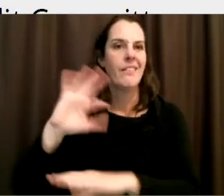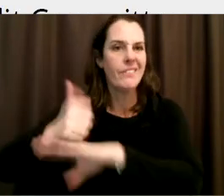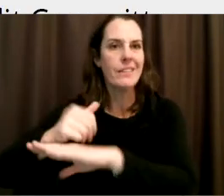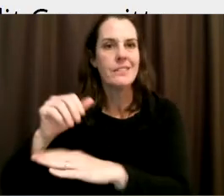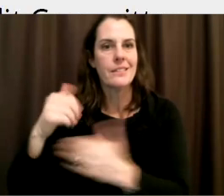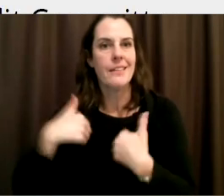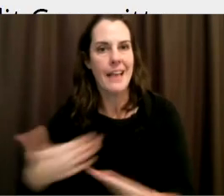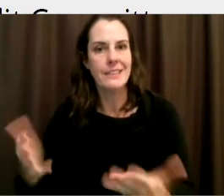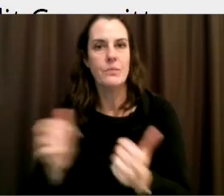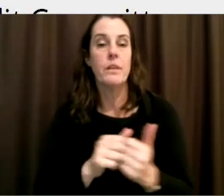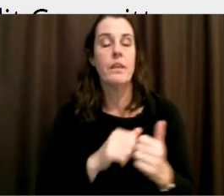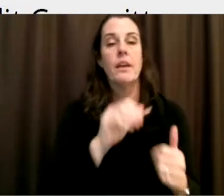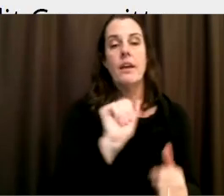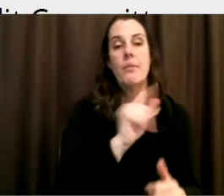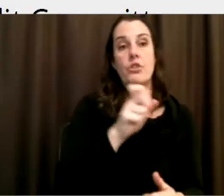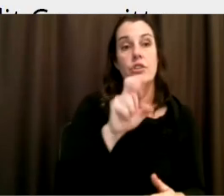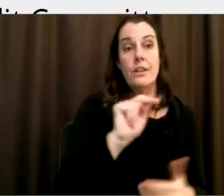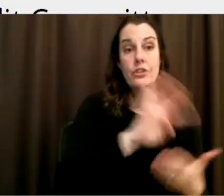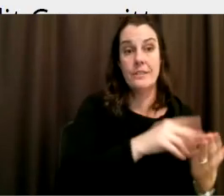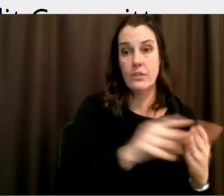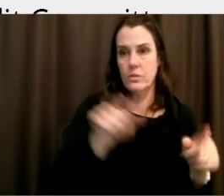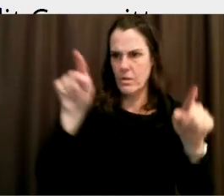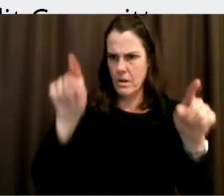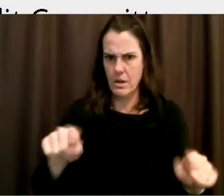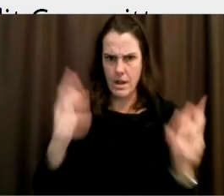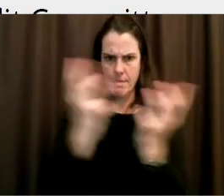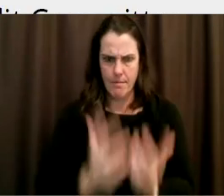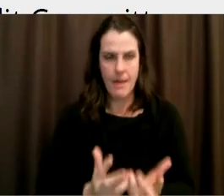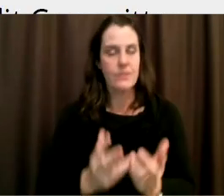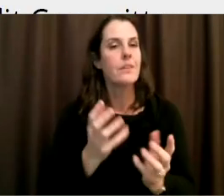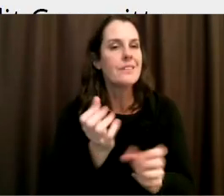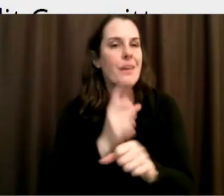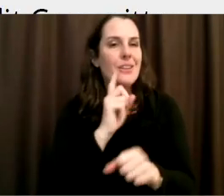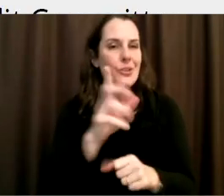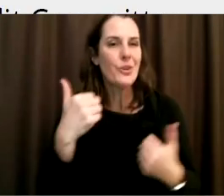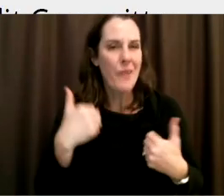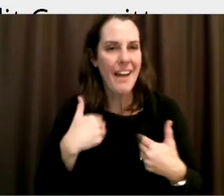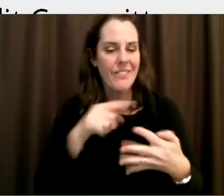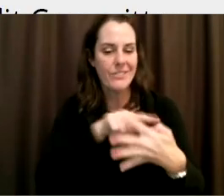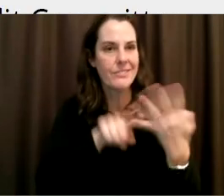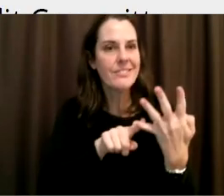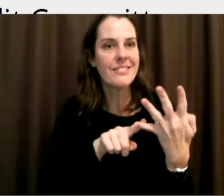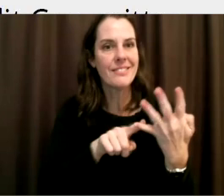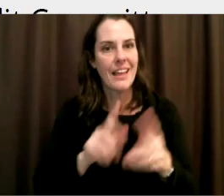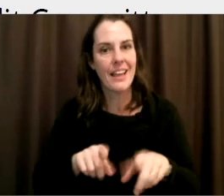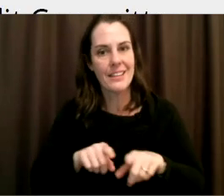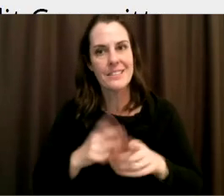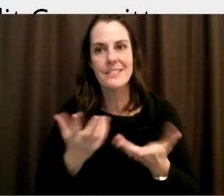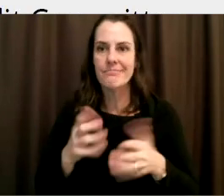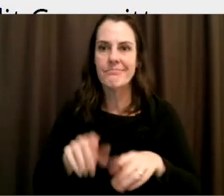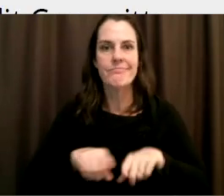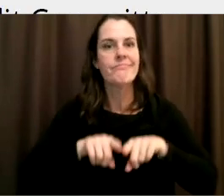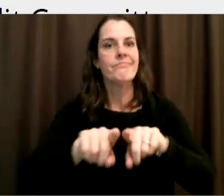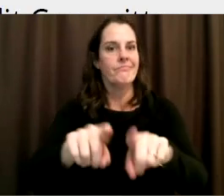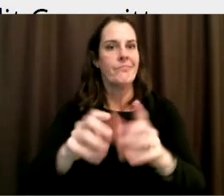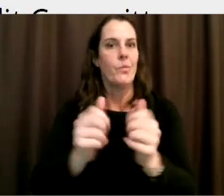depreciation schedule, right? So performing these reconciliations can help to ensure that your accounting system is in line with reality,